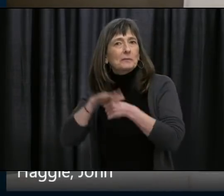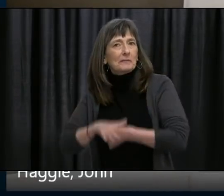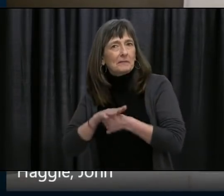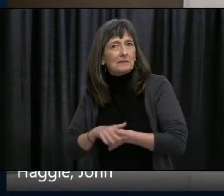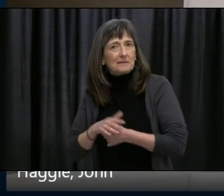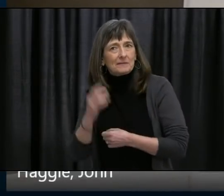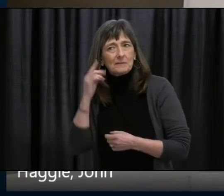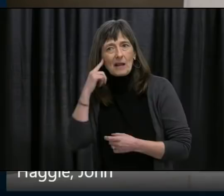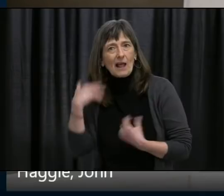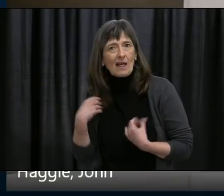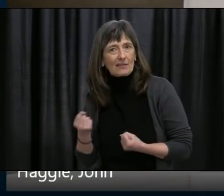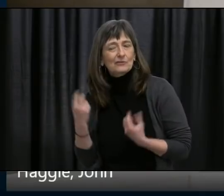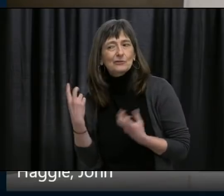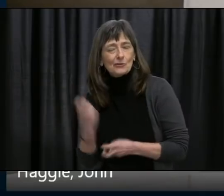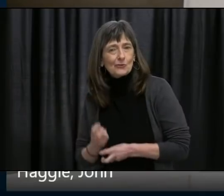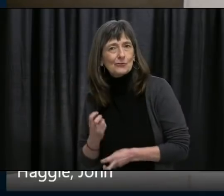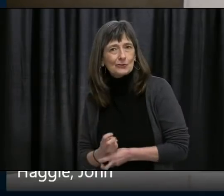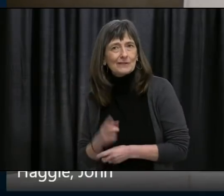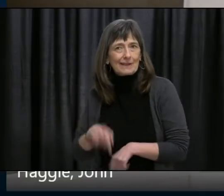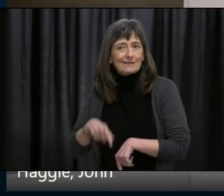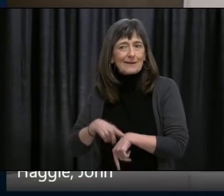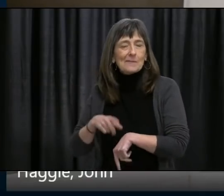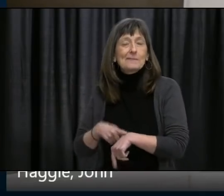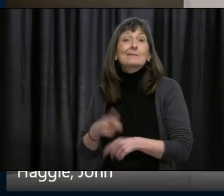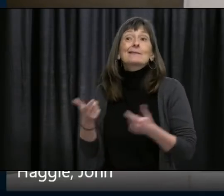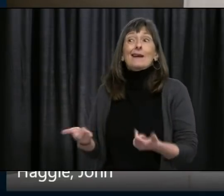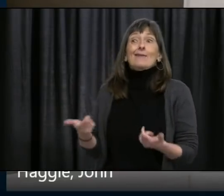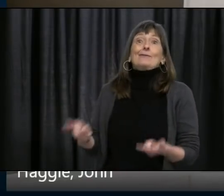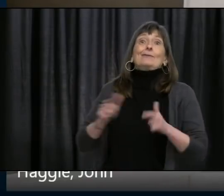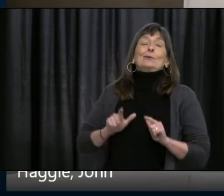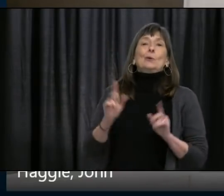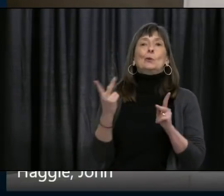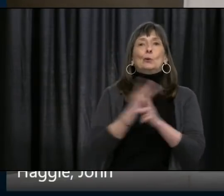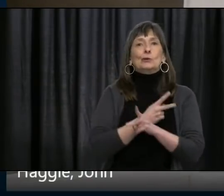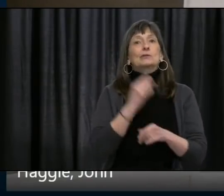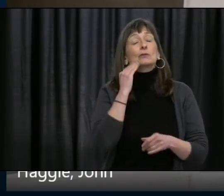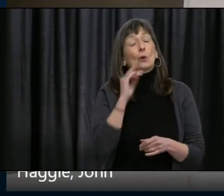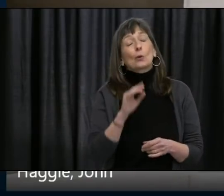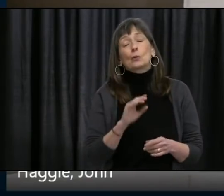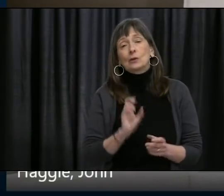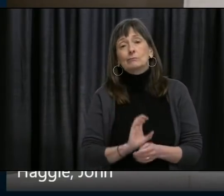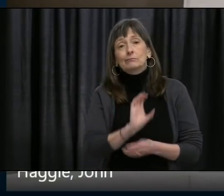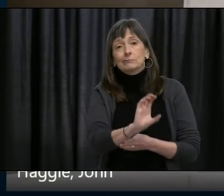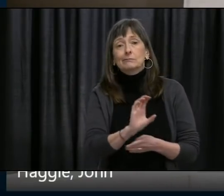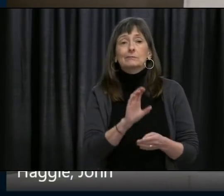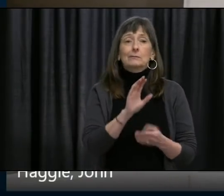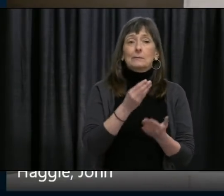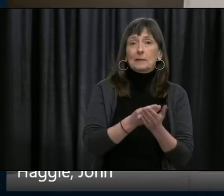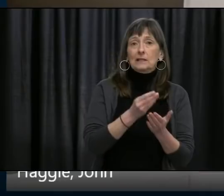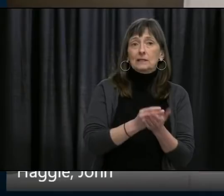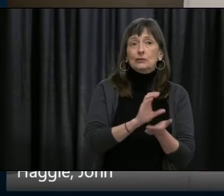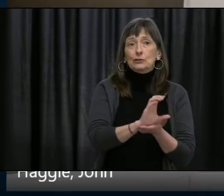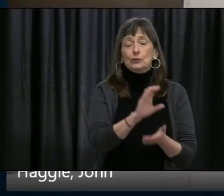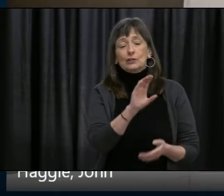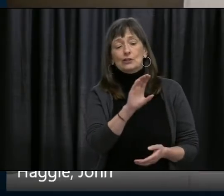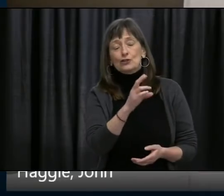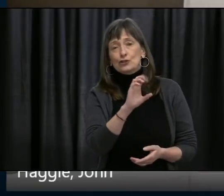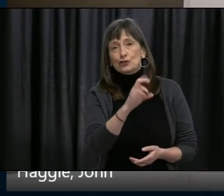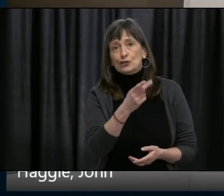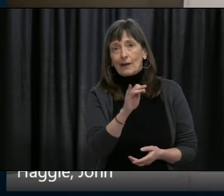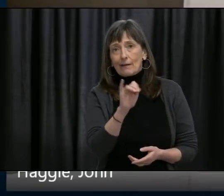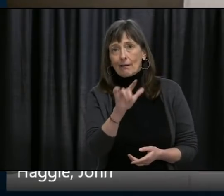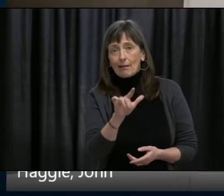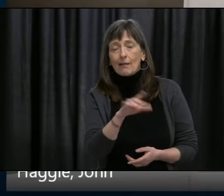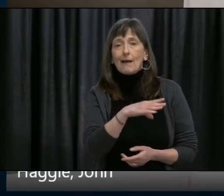and the Warm Line are well resourced. We've also bolstered our regular crisis line. In